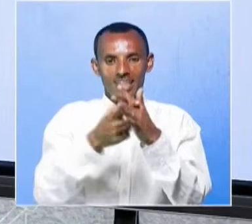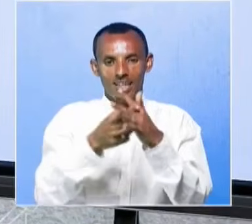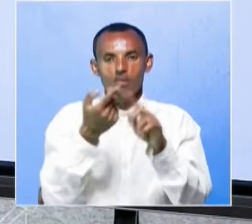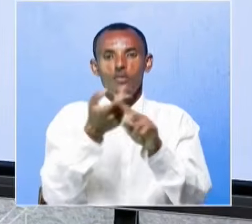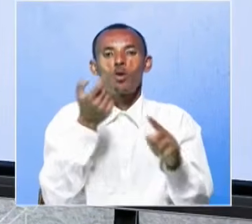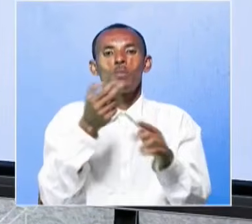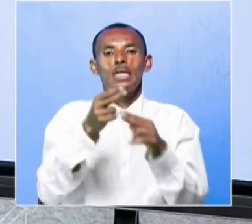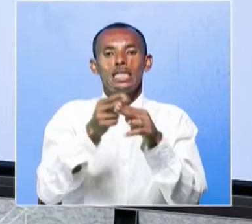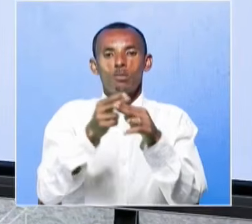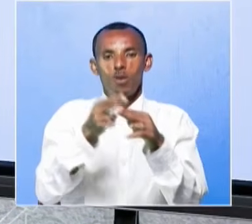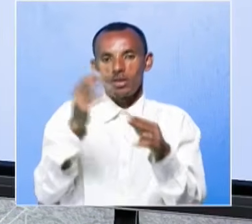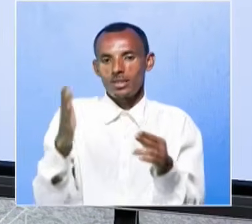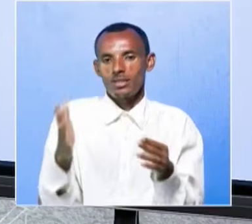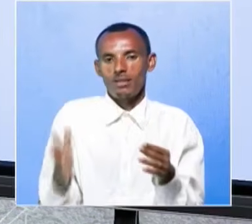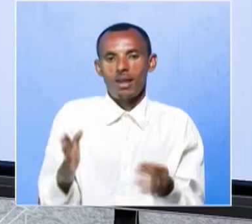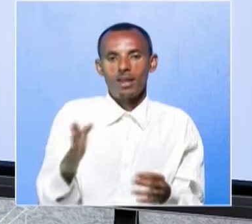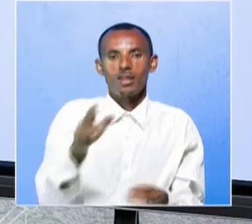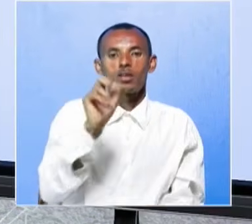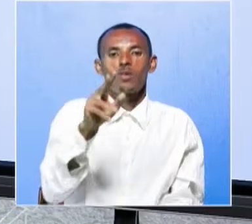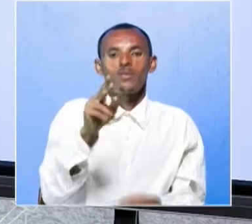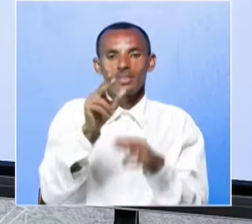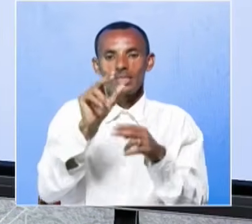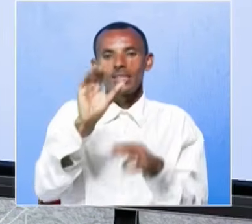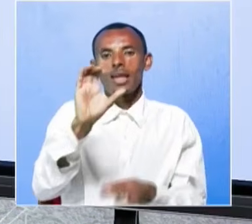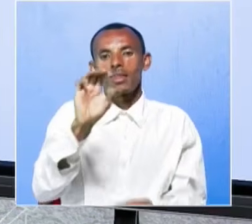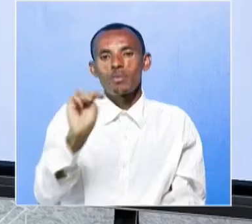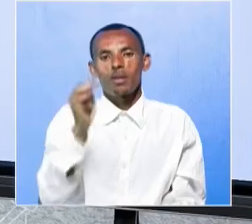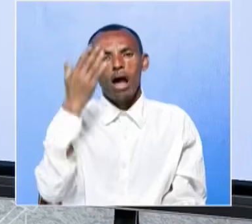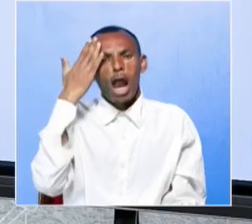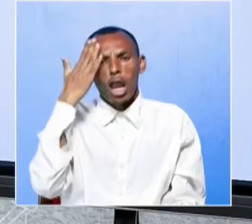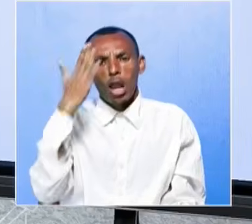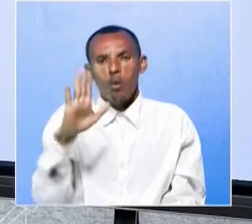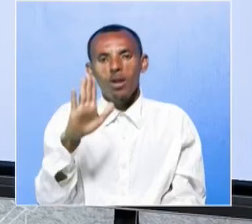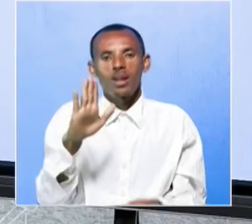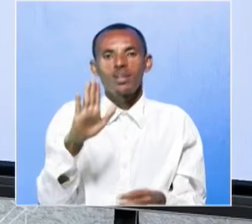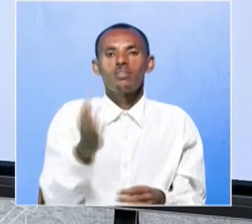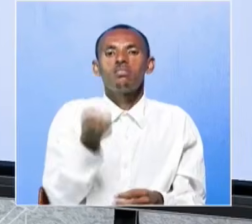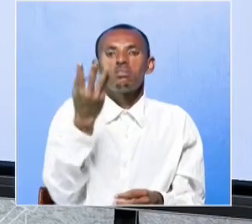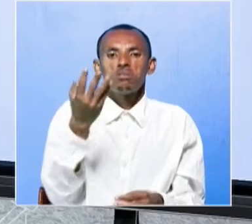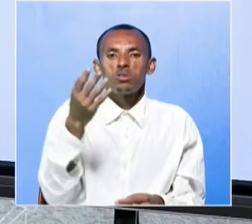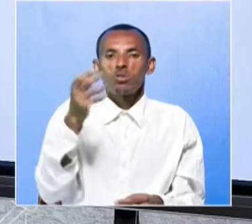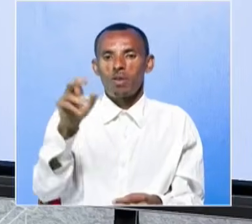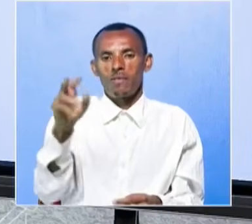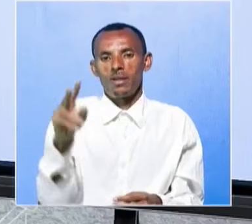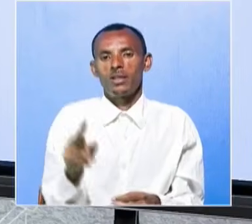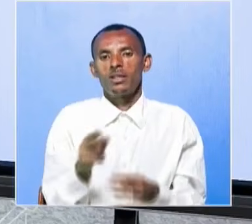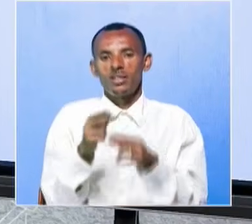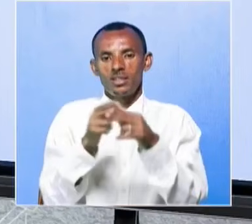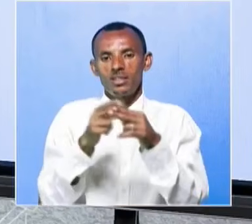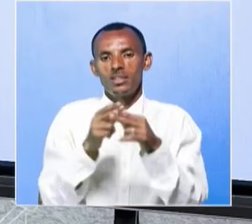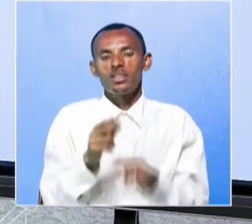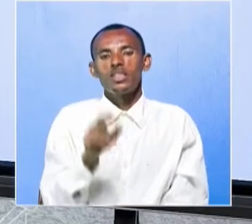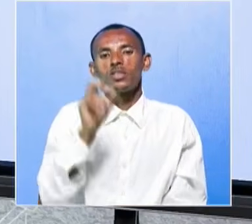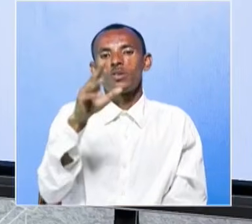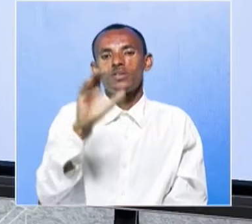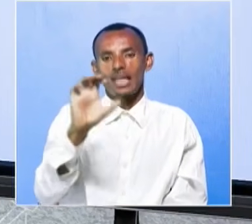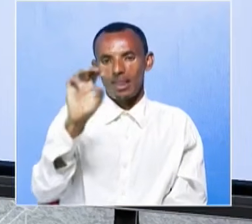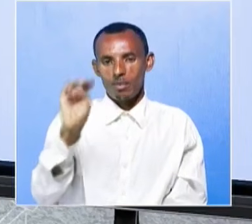smallest side. Okay, the smallest side of what the unknown quadrilateral is given. Say the smallest one is